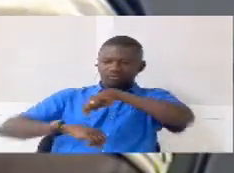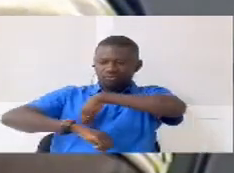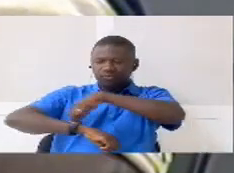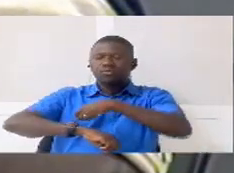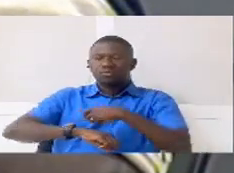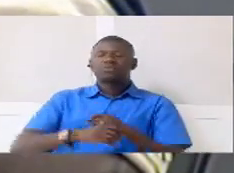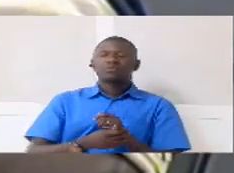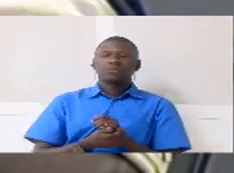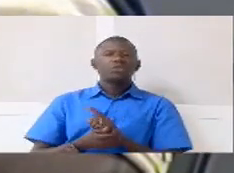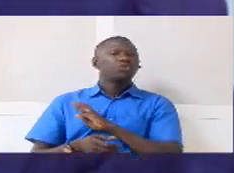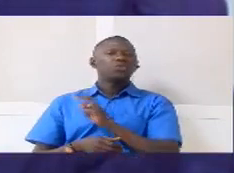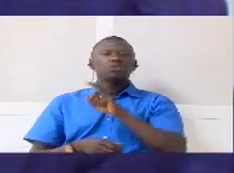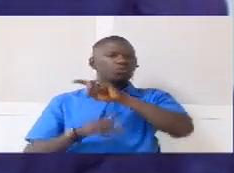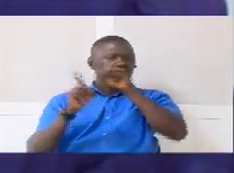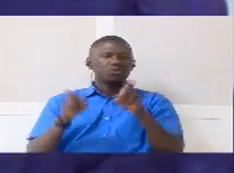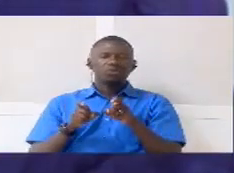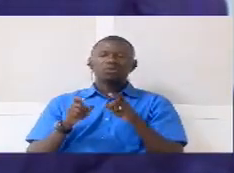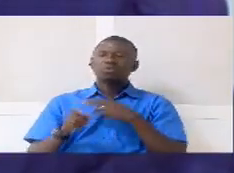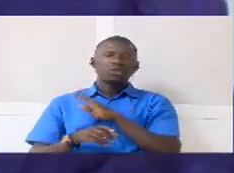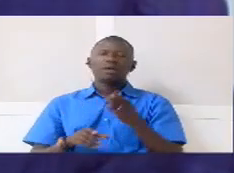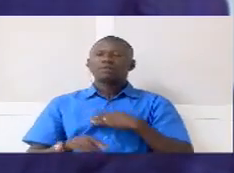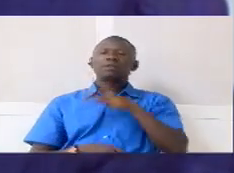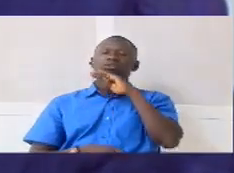prepared it's not a question of not having enough